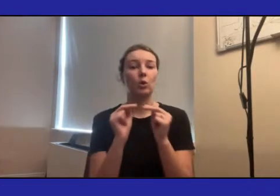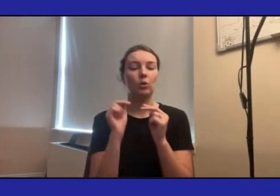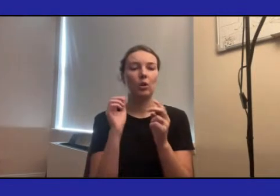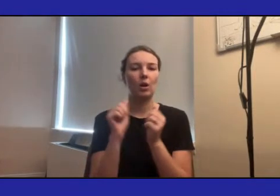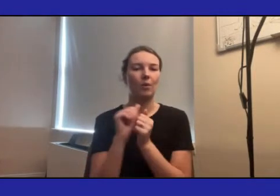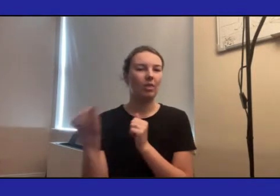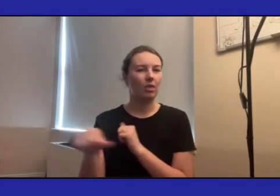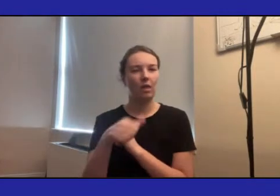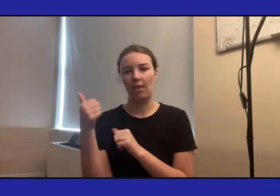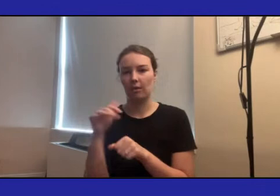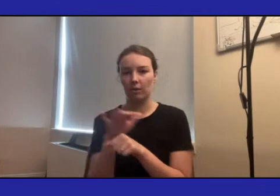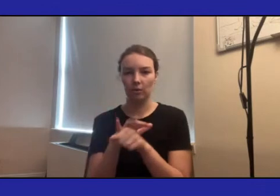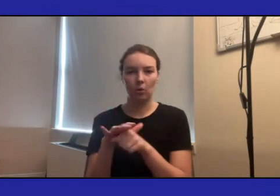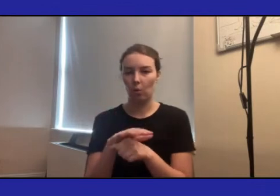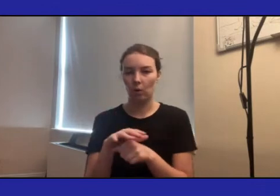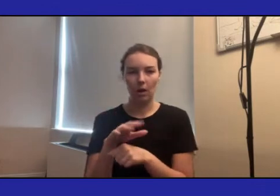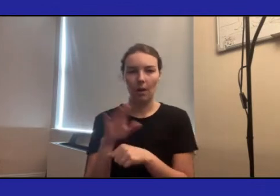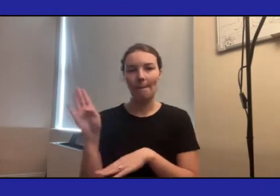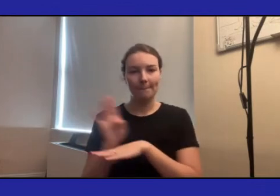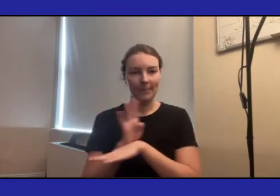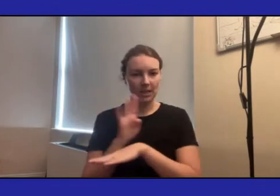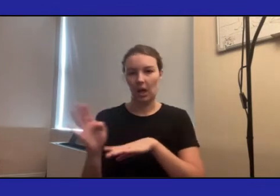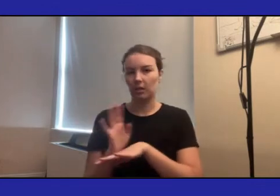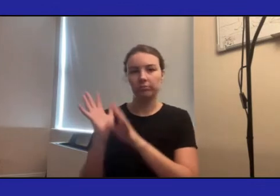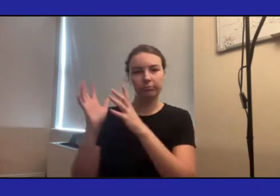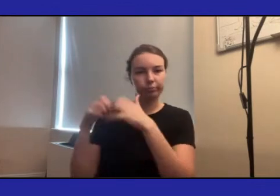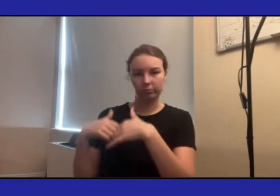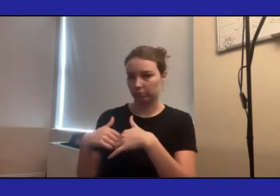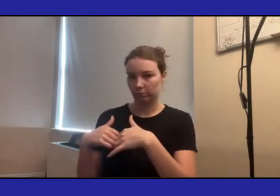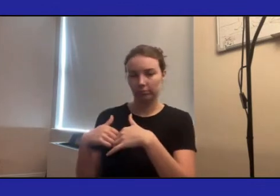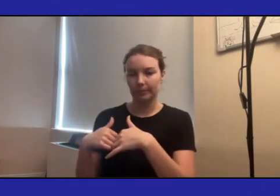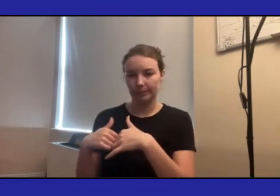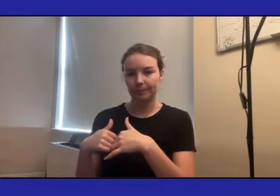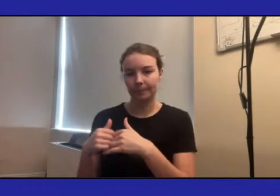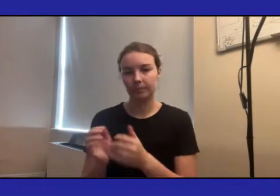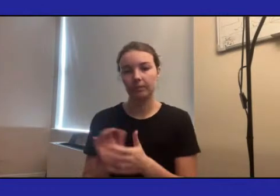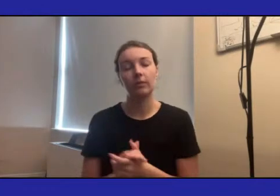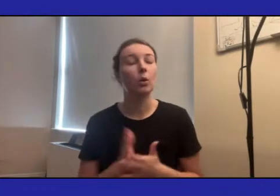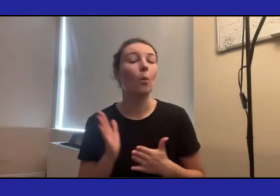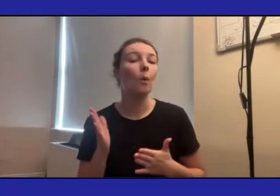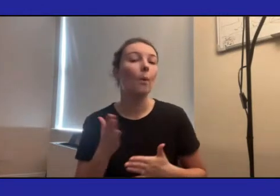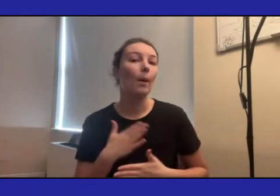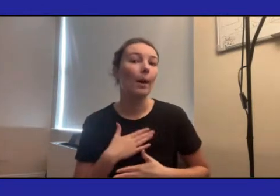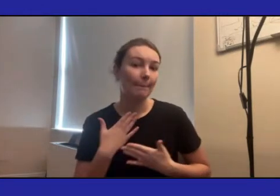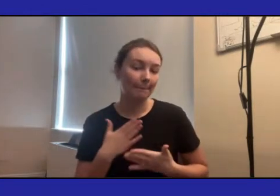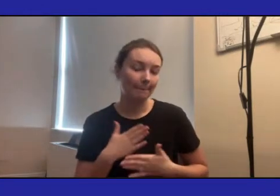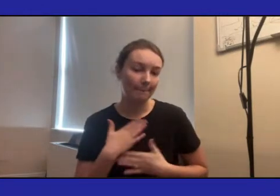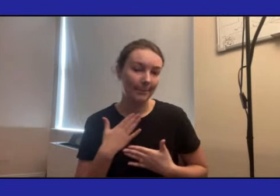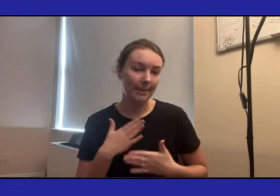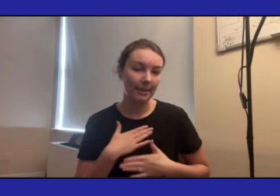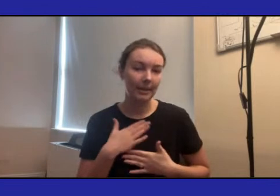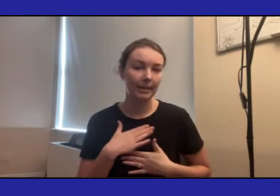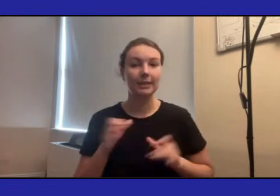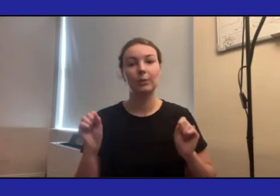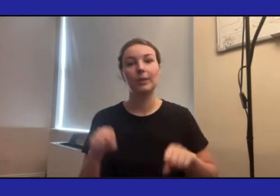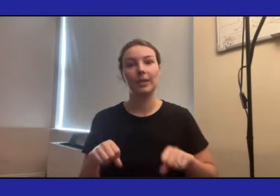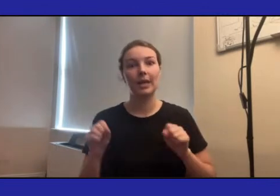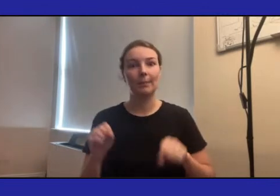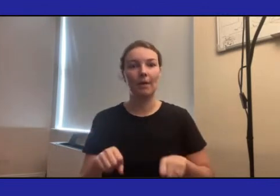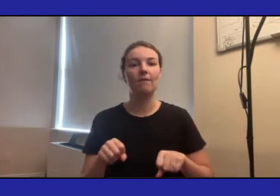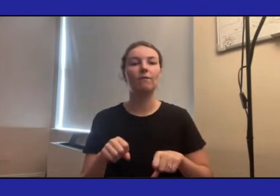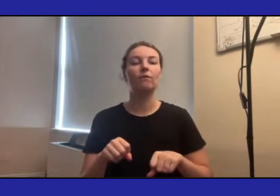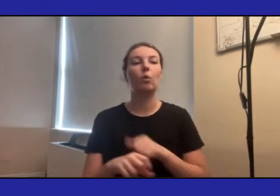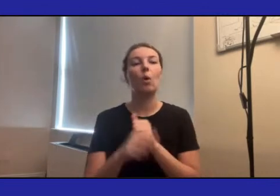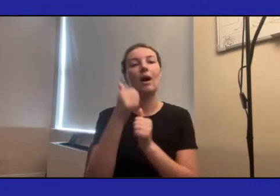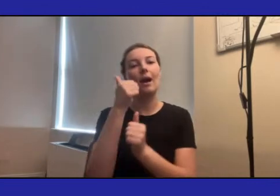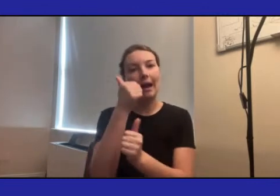end collapsed. So happy to be able to get every table in place. And now